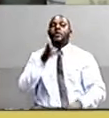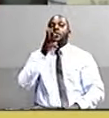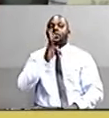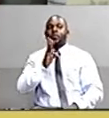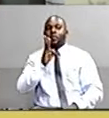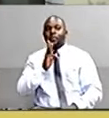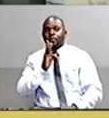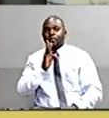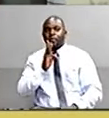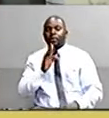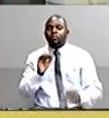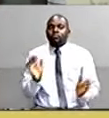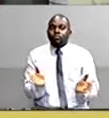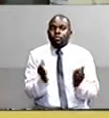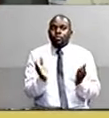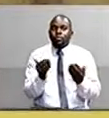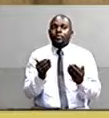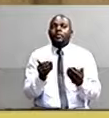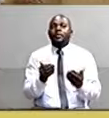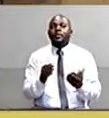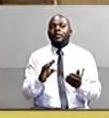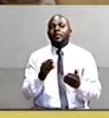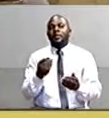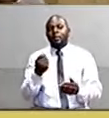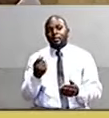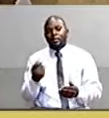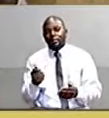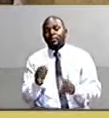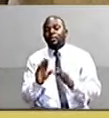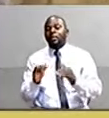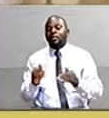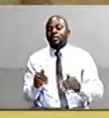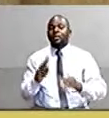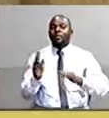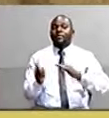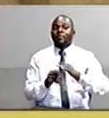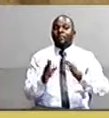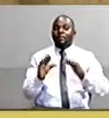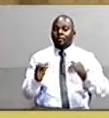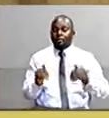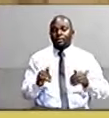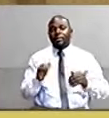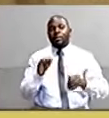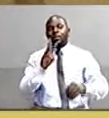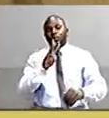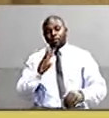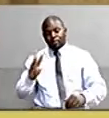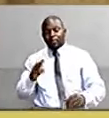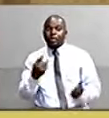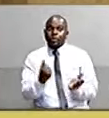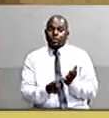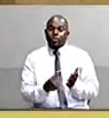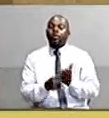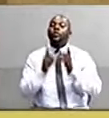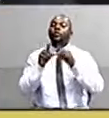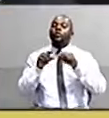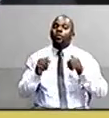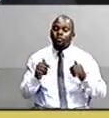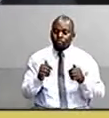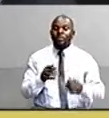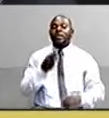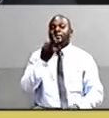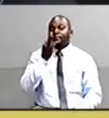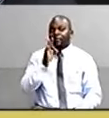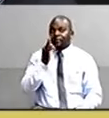and boost their welfare. The Vice President said that unlike countries in the West, Uganda boasts of a number of fruits that